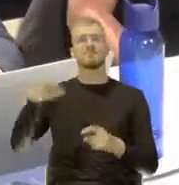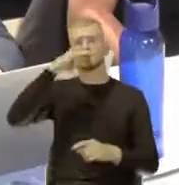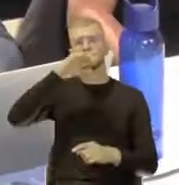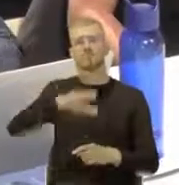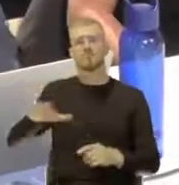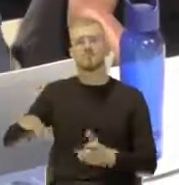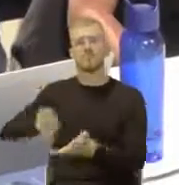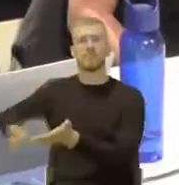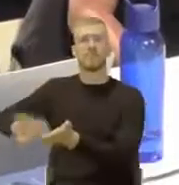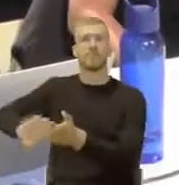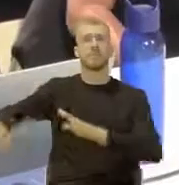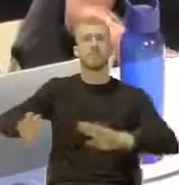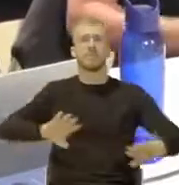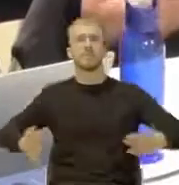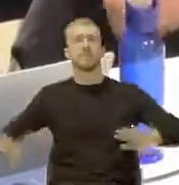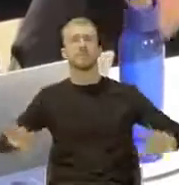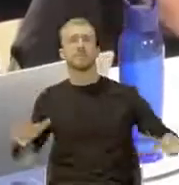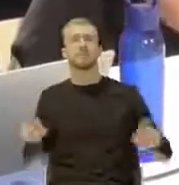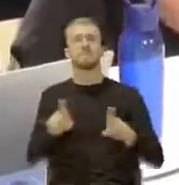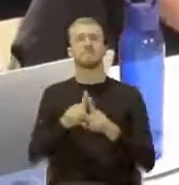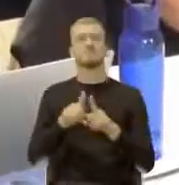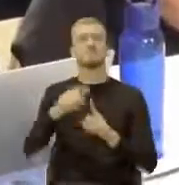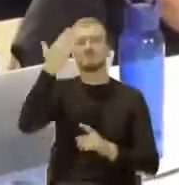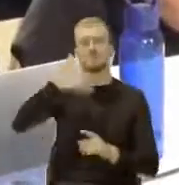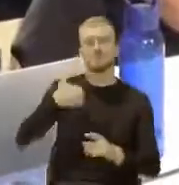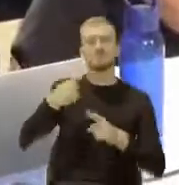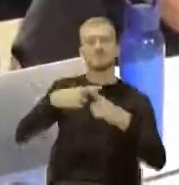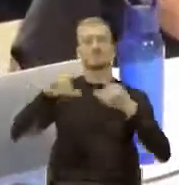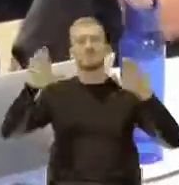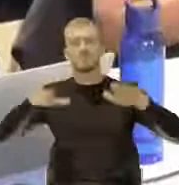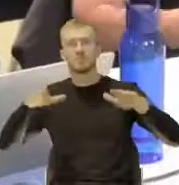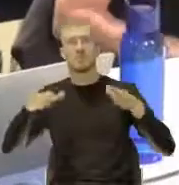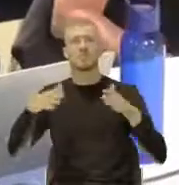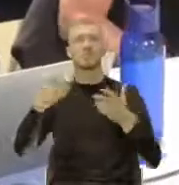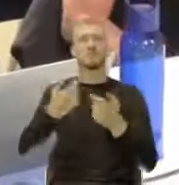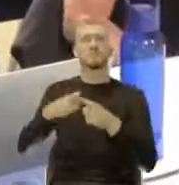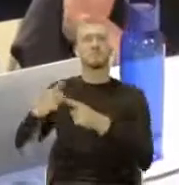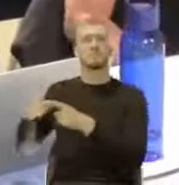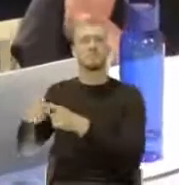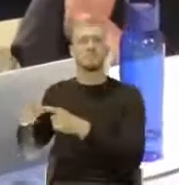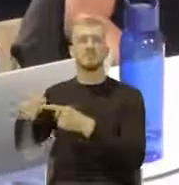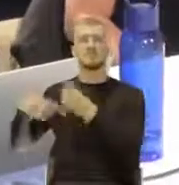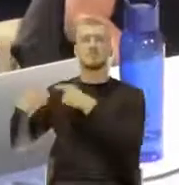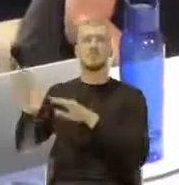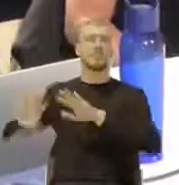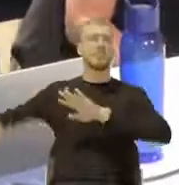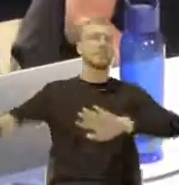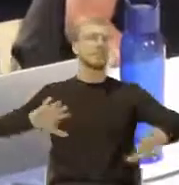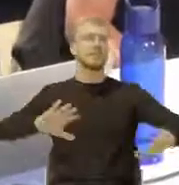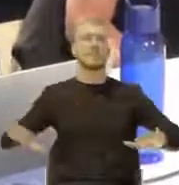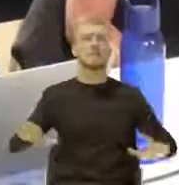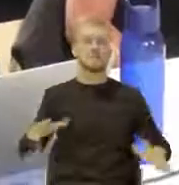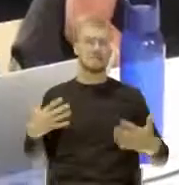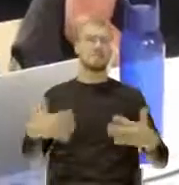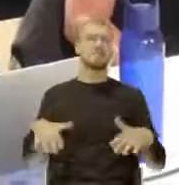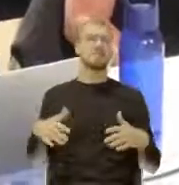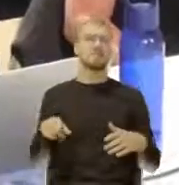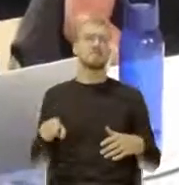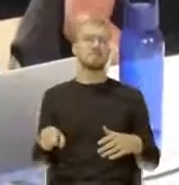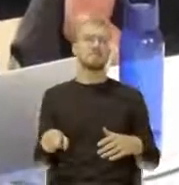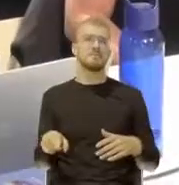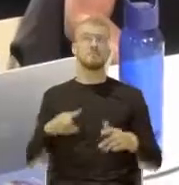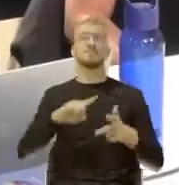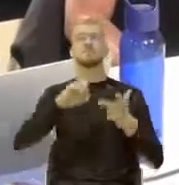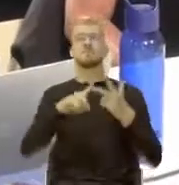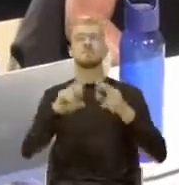minorities. Third, a local systems approach tied to each country's unique political, social, cultural, economic,